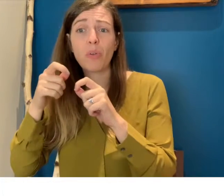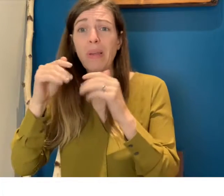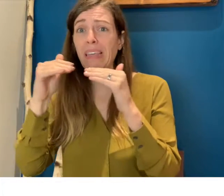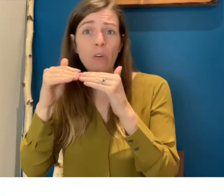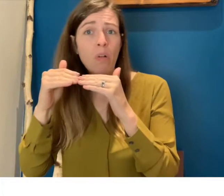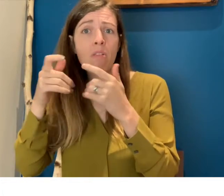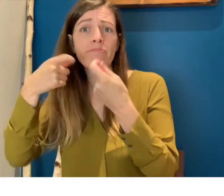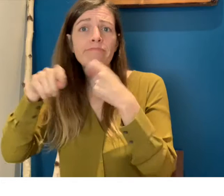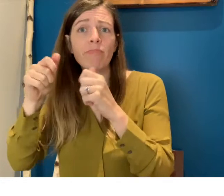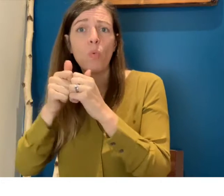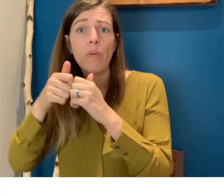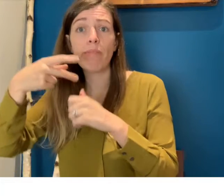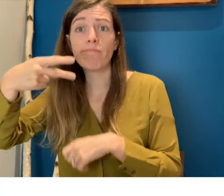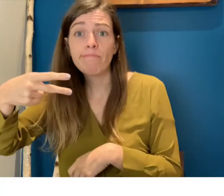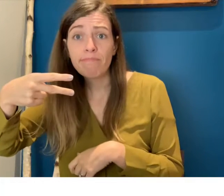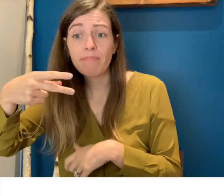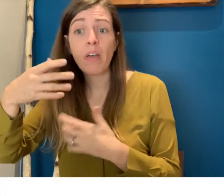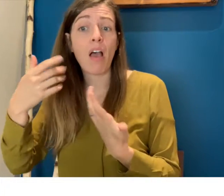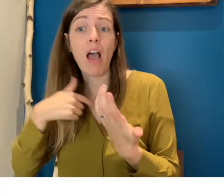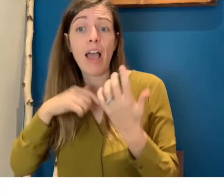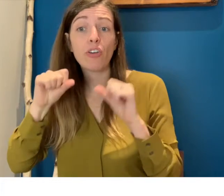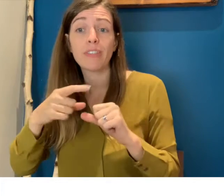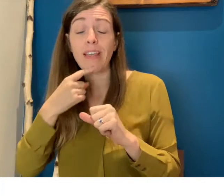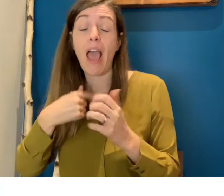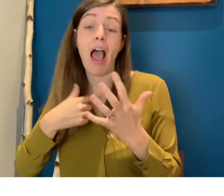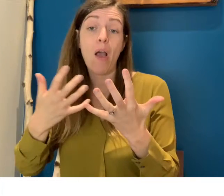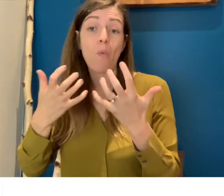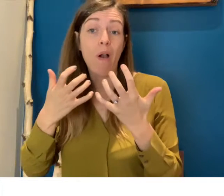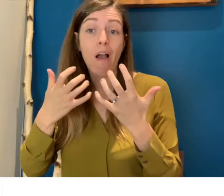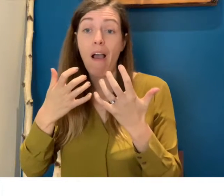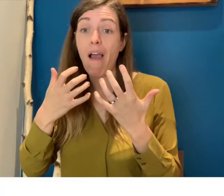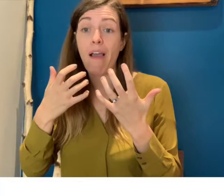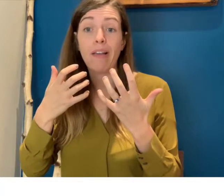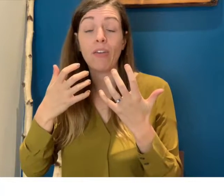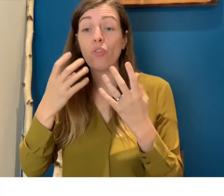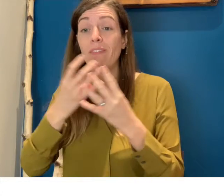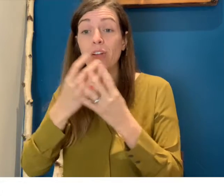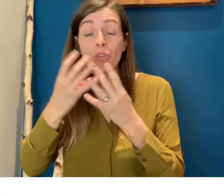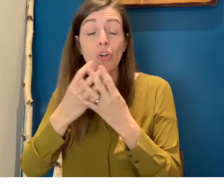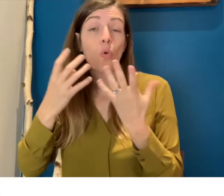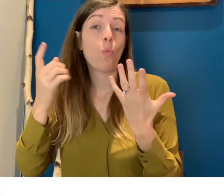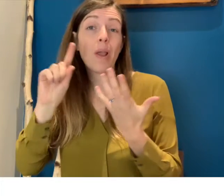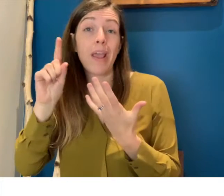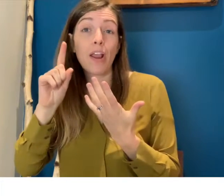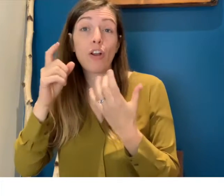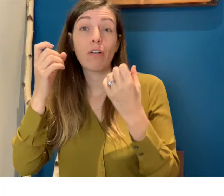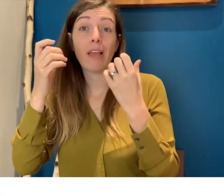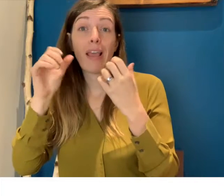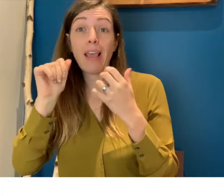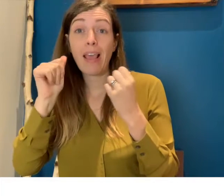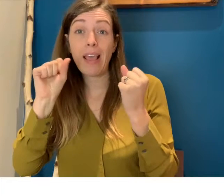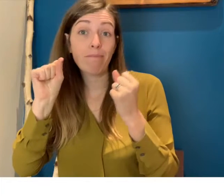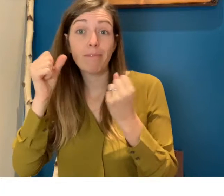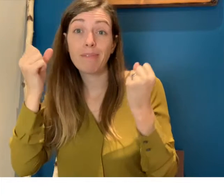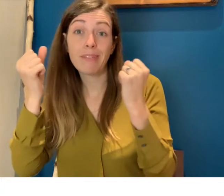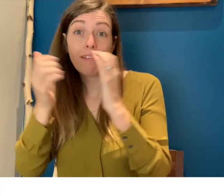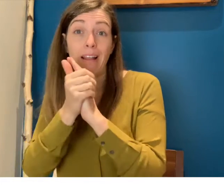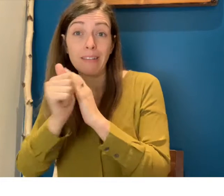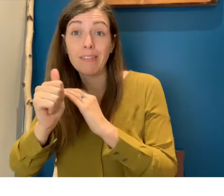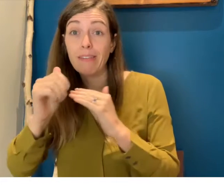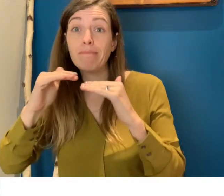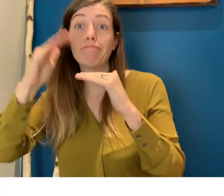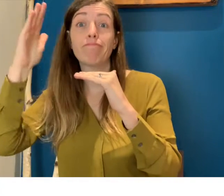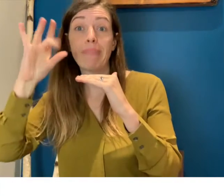And I could change that filter so that instead of saying equals, I could say, I want to look at the parts